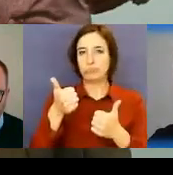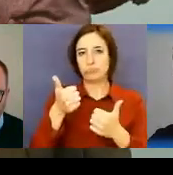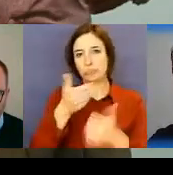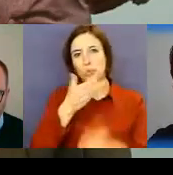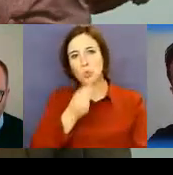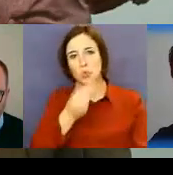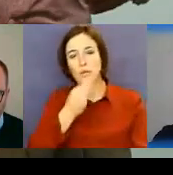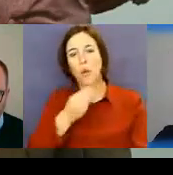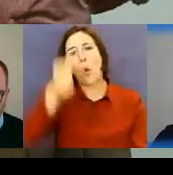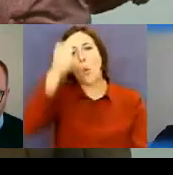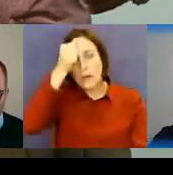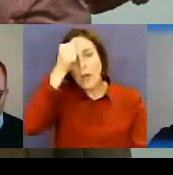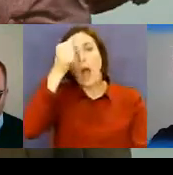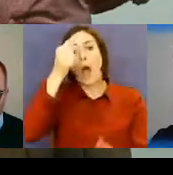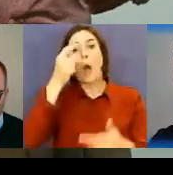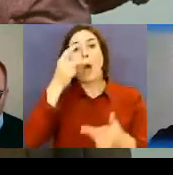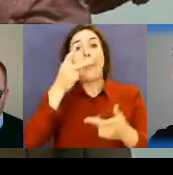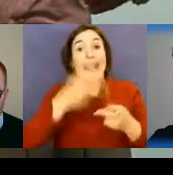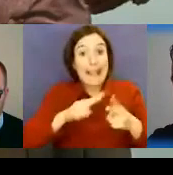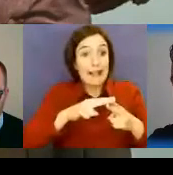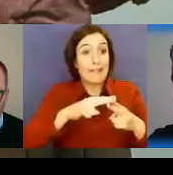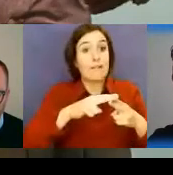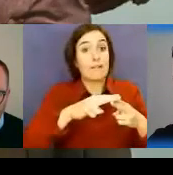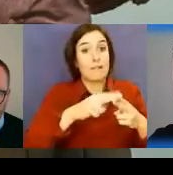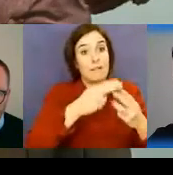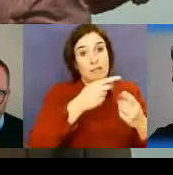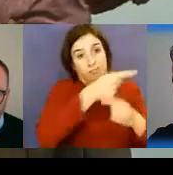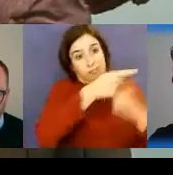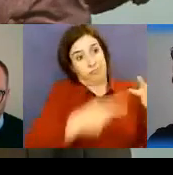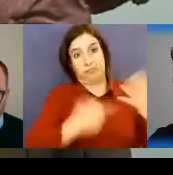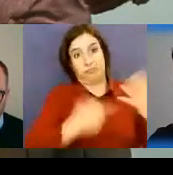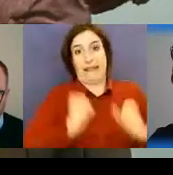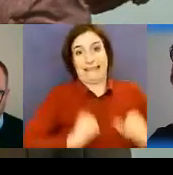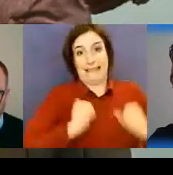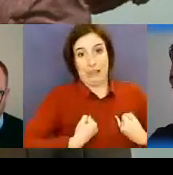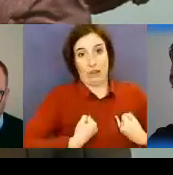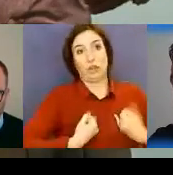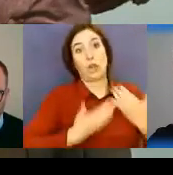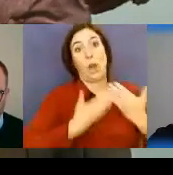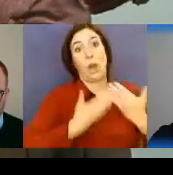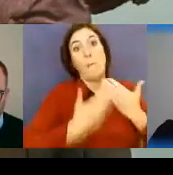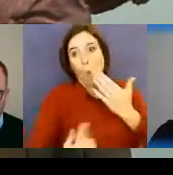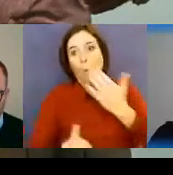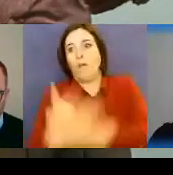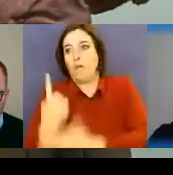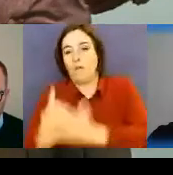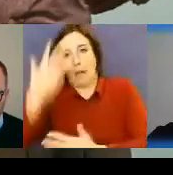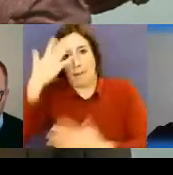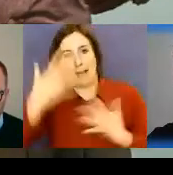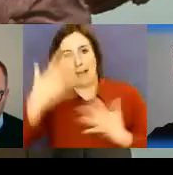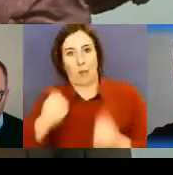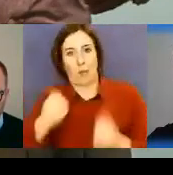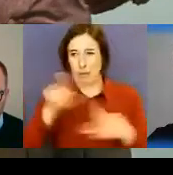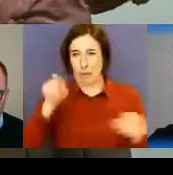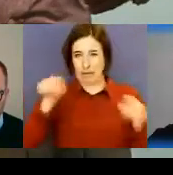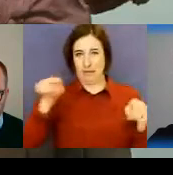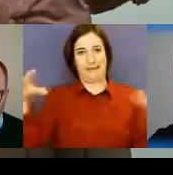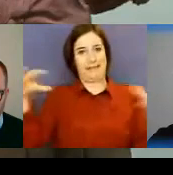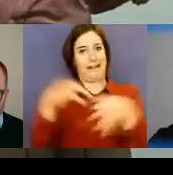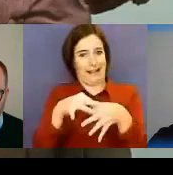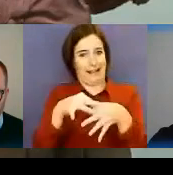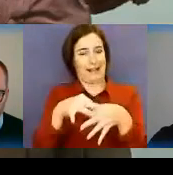mental ill health if you are living with a range of conditions. So mental health is an underpinning piece, absolutely. The inclusive activity program in